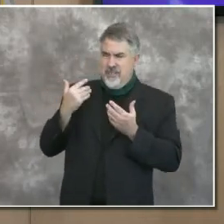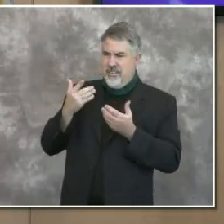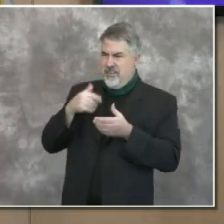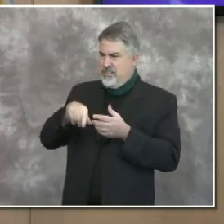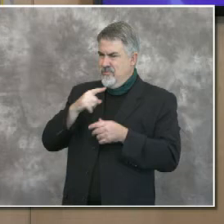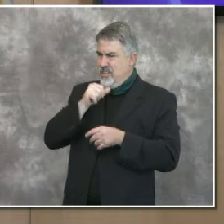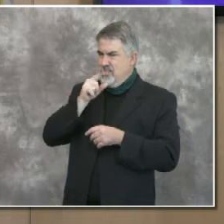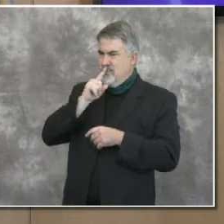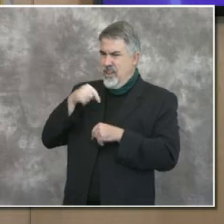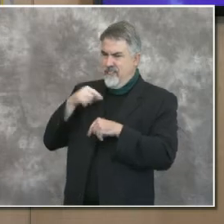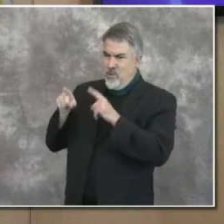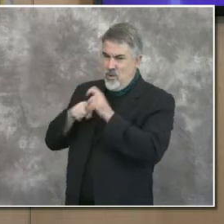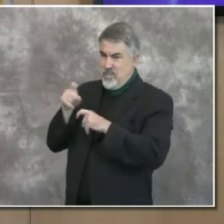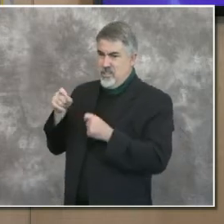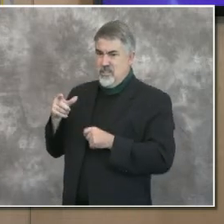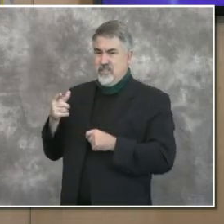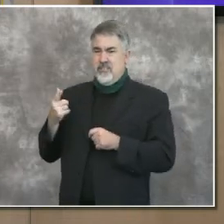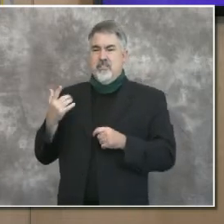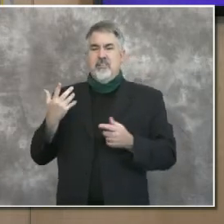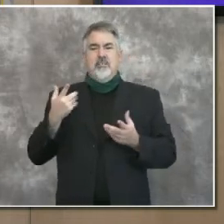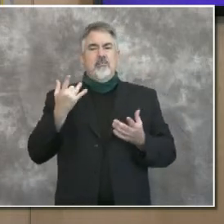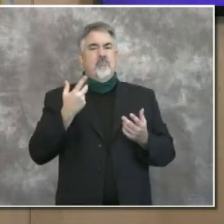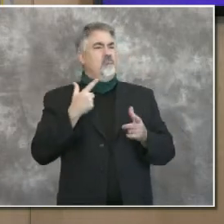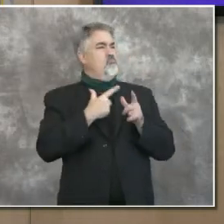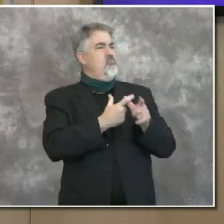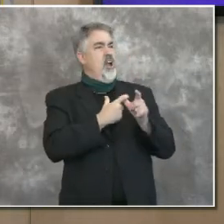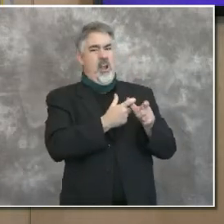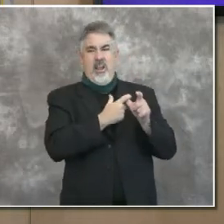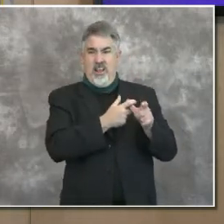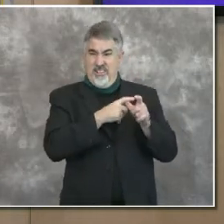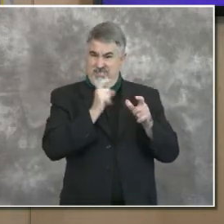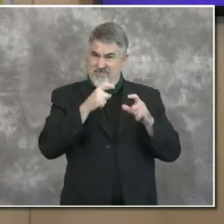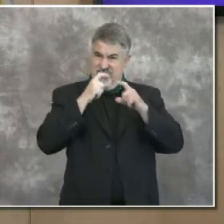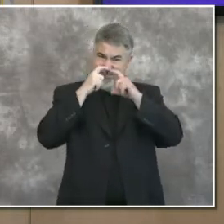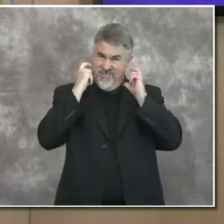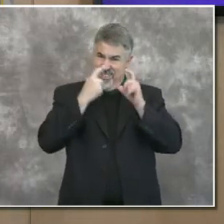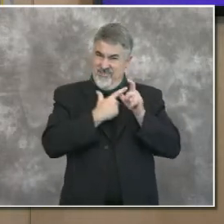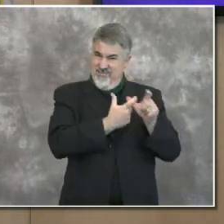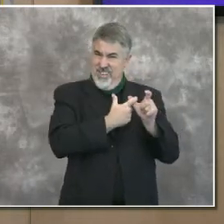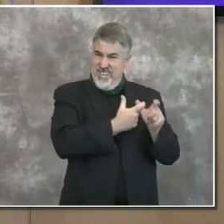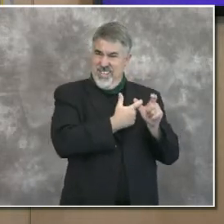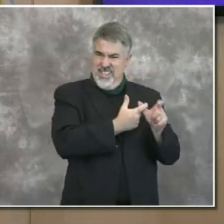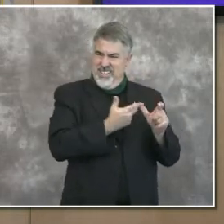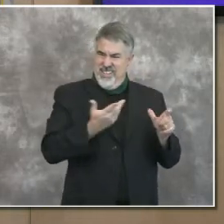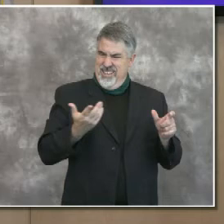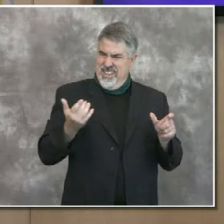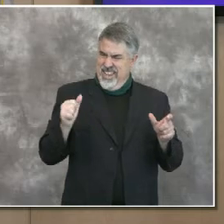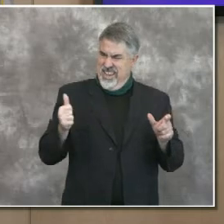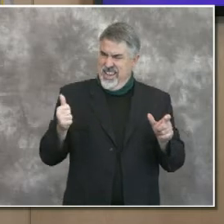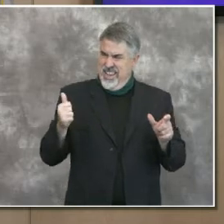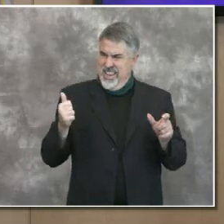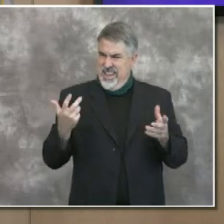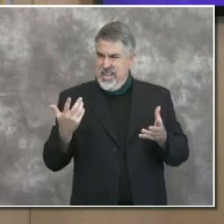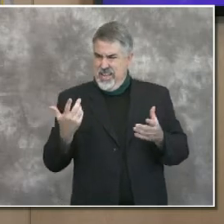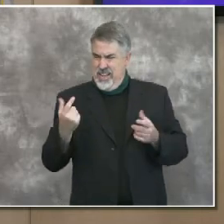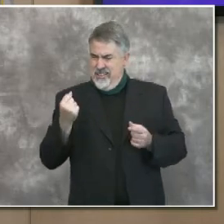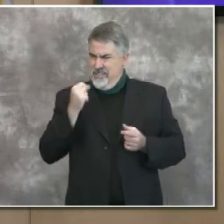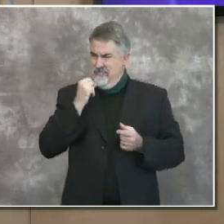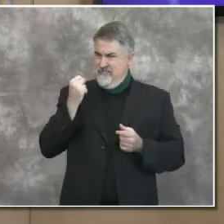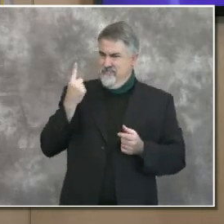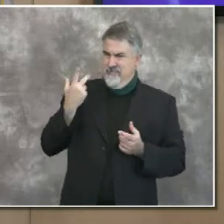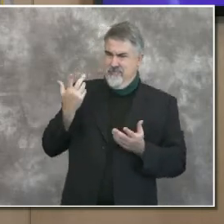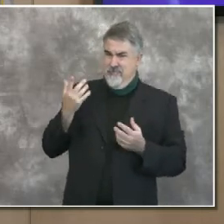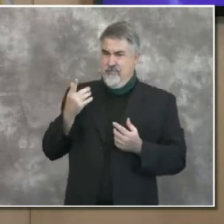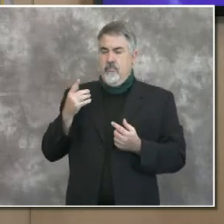want to go outside for a run and finding it difficult to wear the mask on. So, in what situation, are there